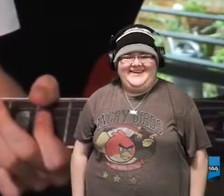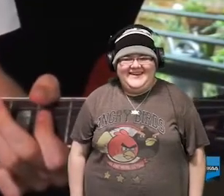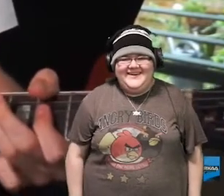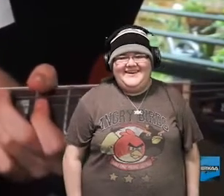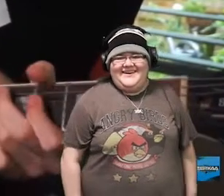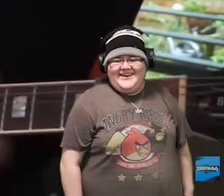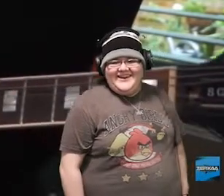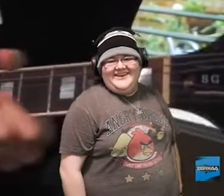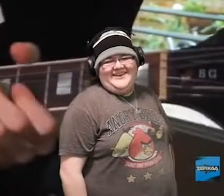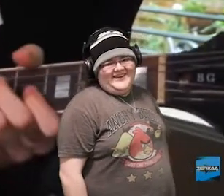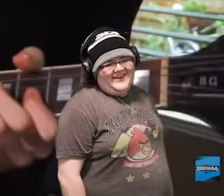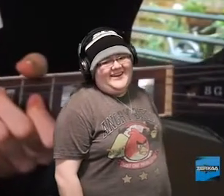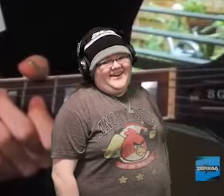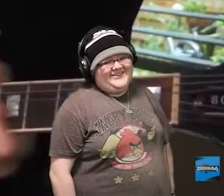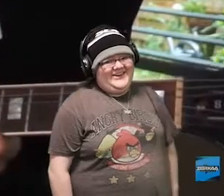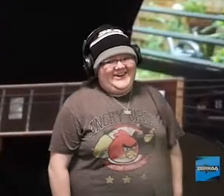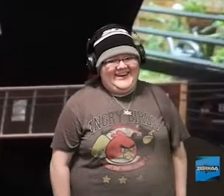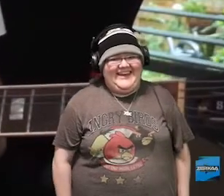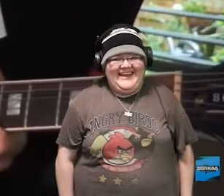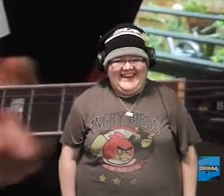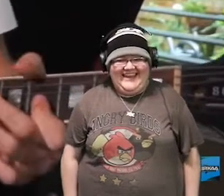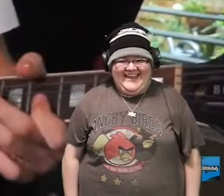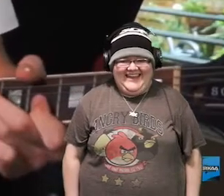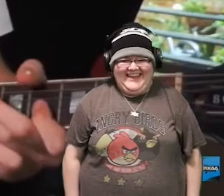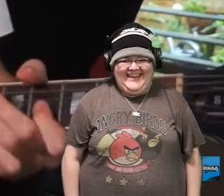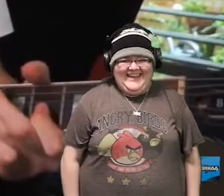Very talented, you have to rate it. It's good.